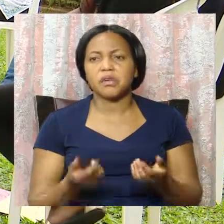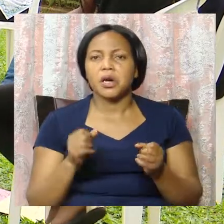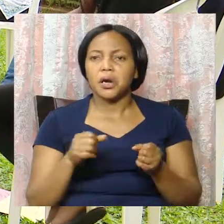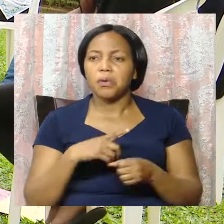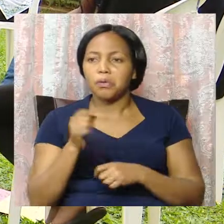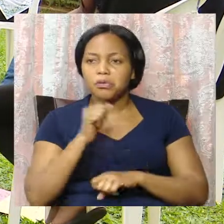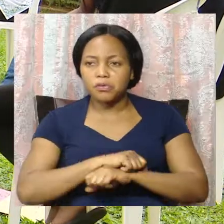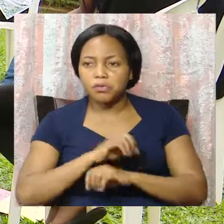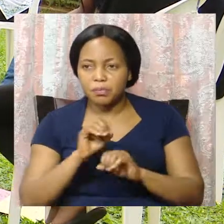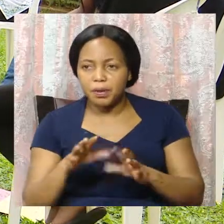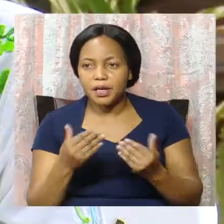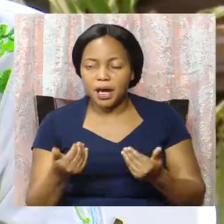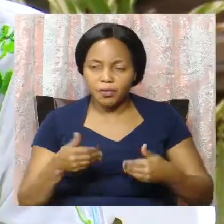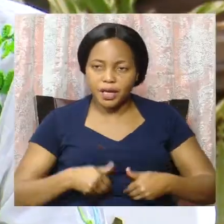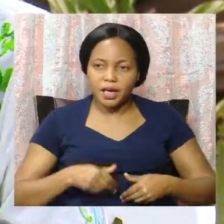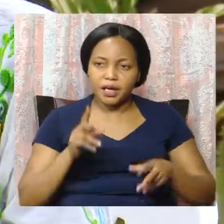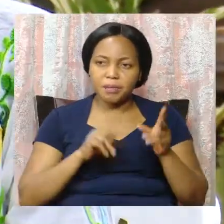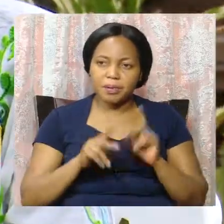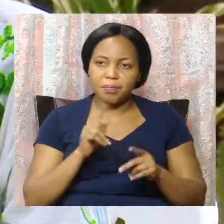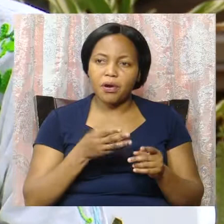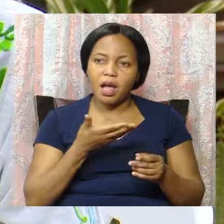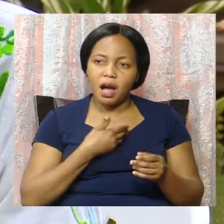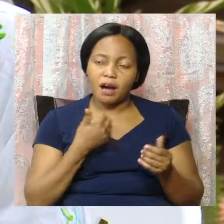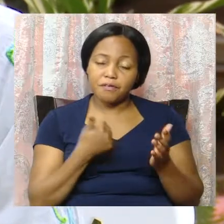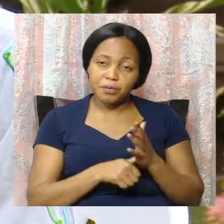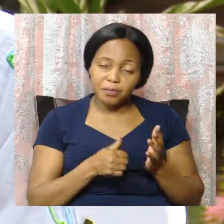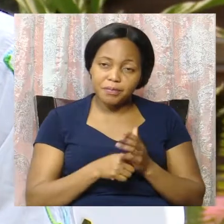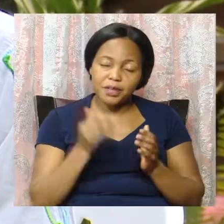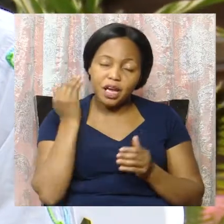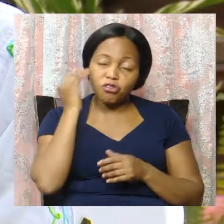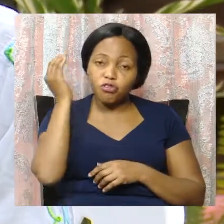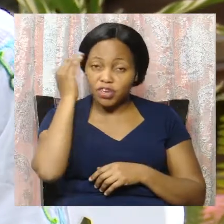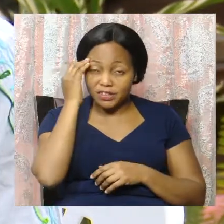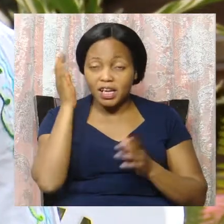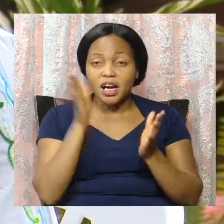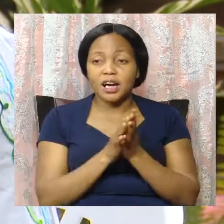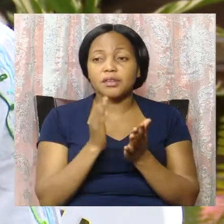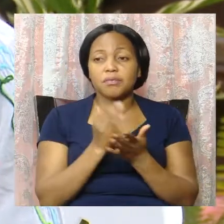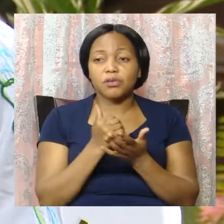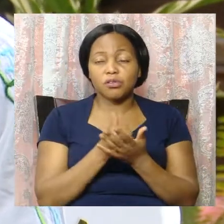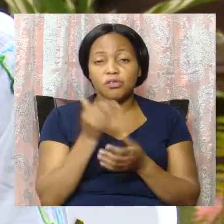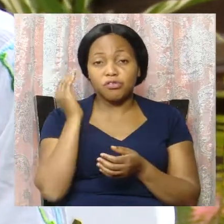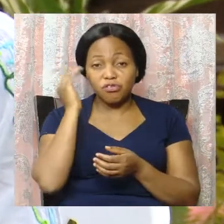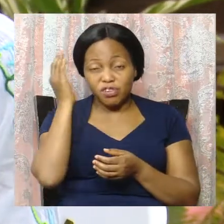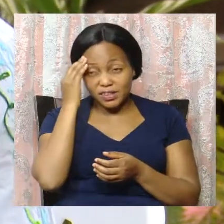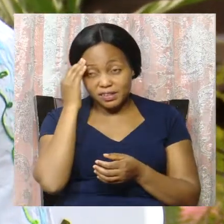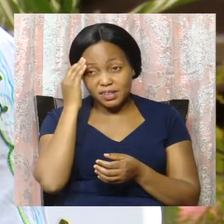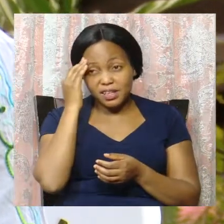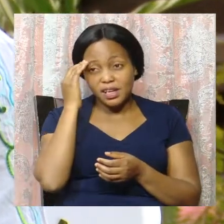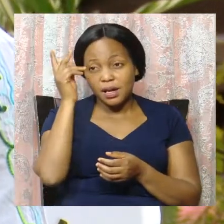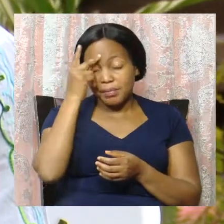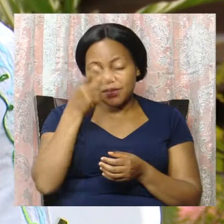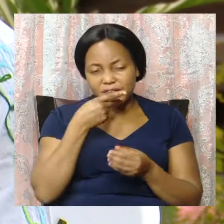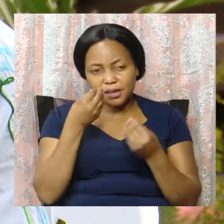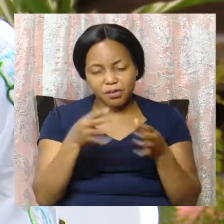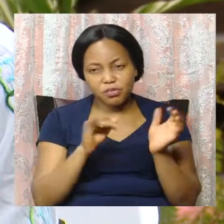been not being able to go to school. So the young people are hurting, stressed, unusually because of stress, or rather because of